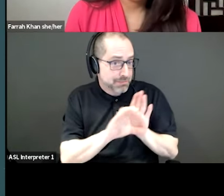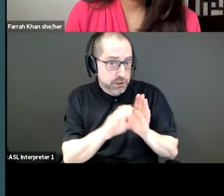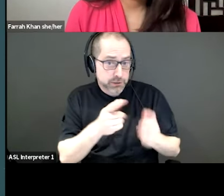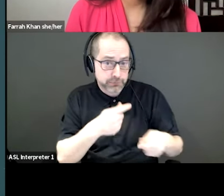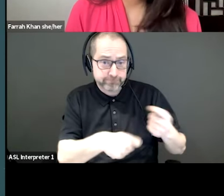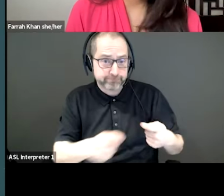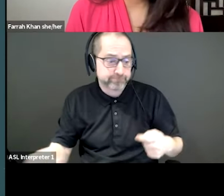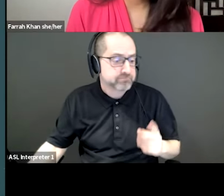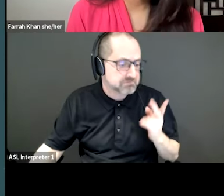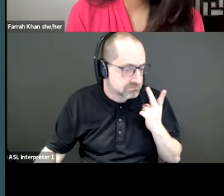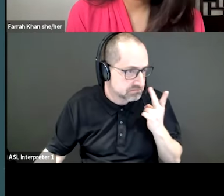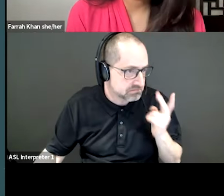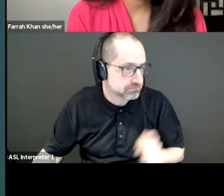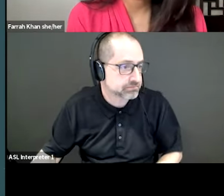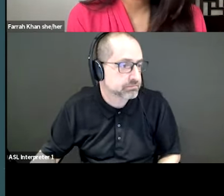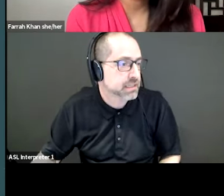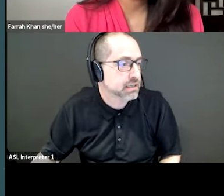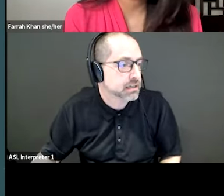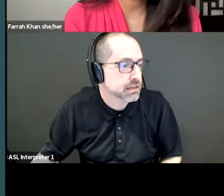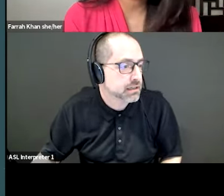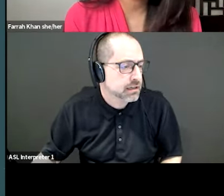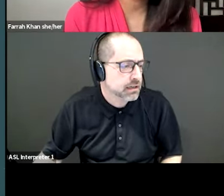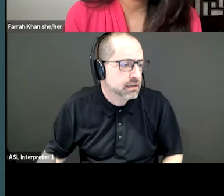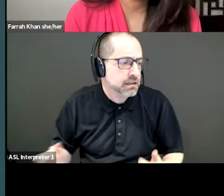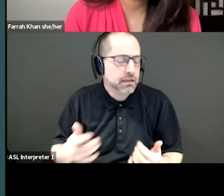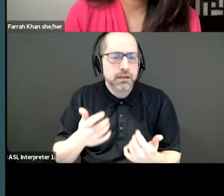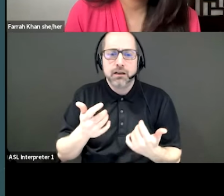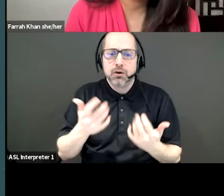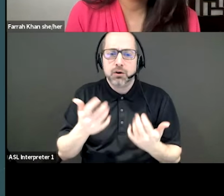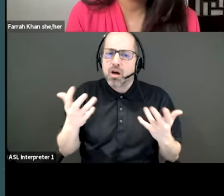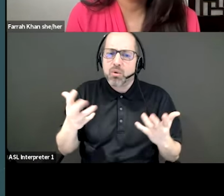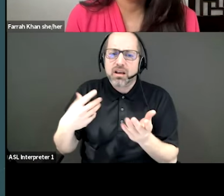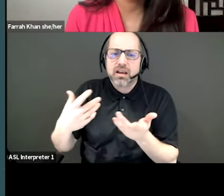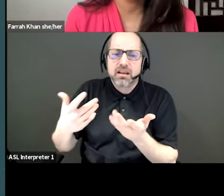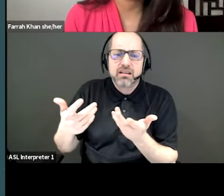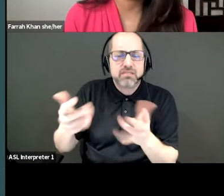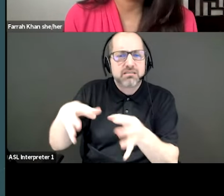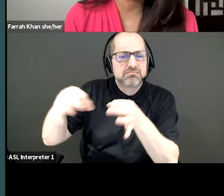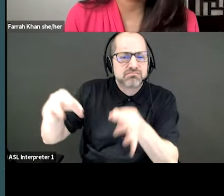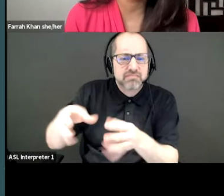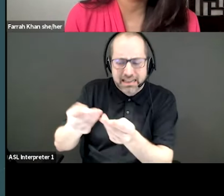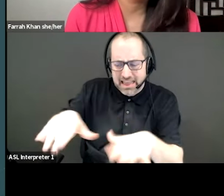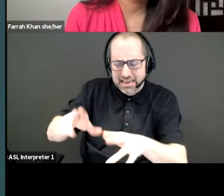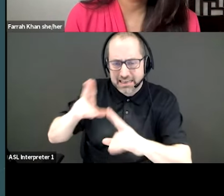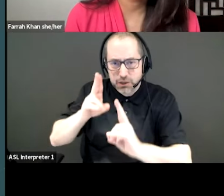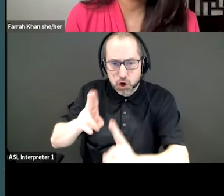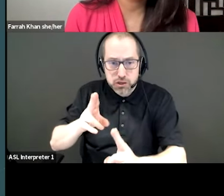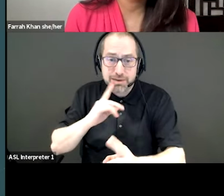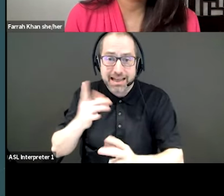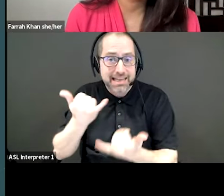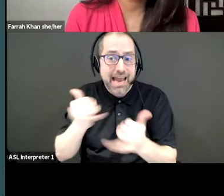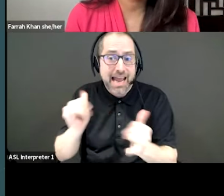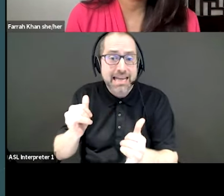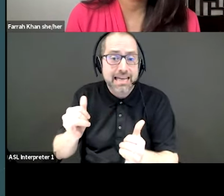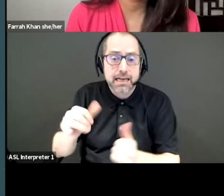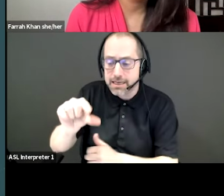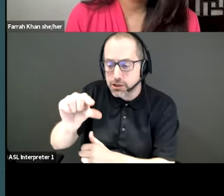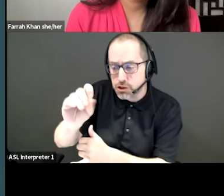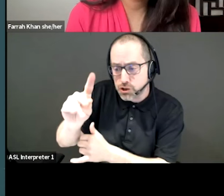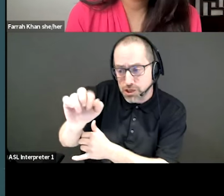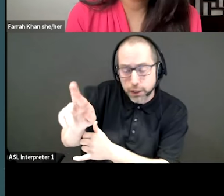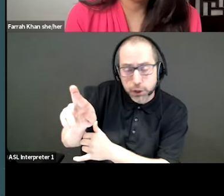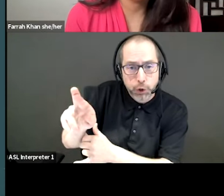want to name, as we've already talked about, talking about a land acknowledgement, I think any conversation about gender-based violence and consent on